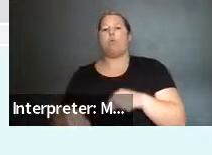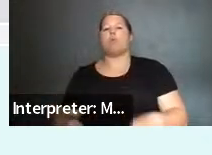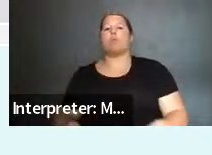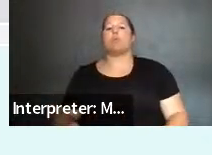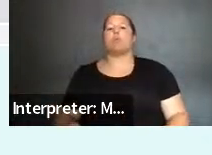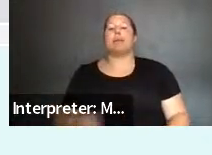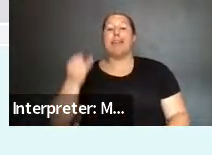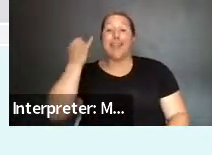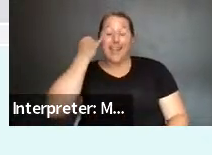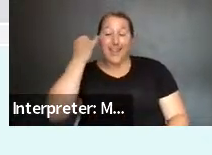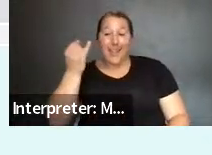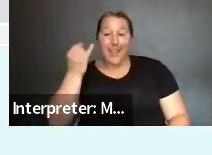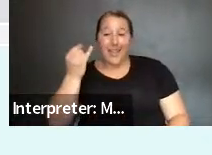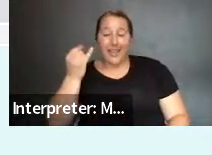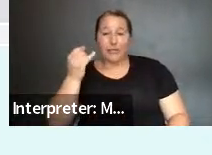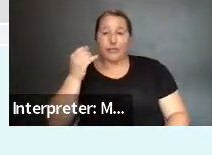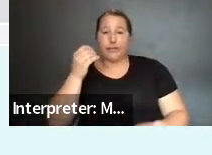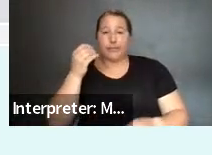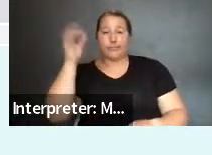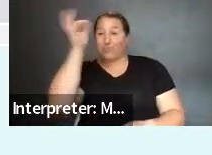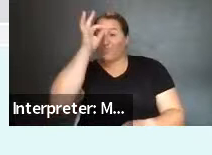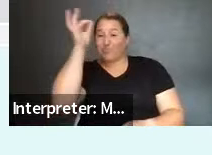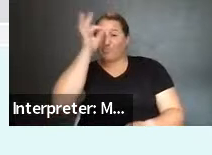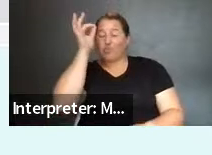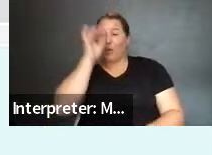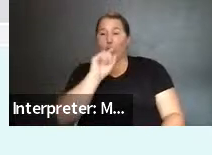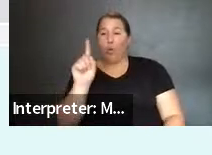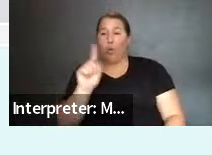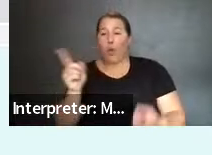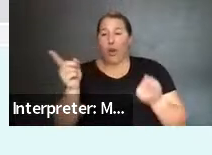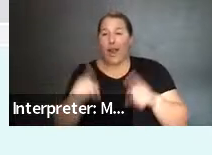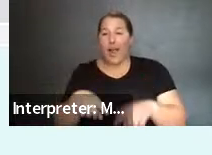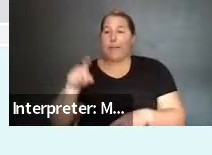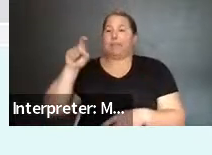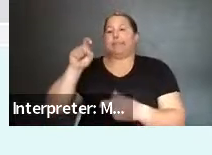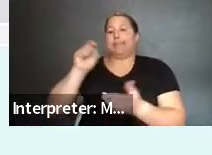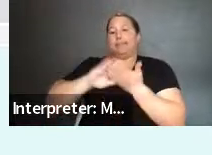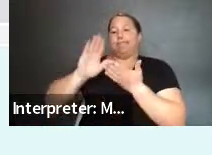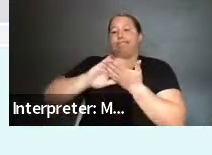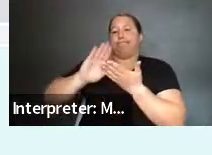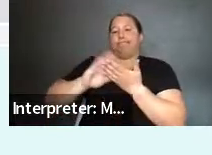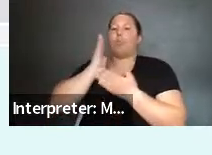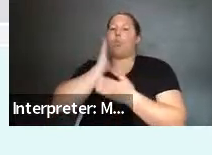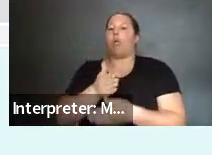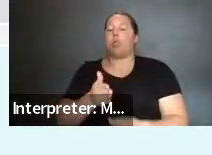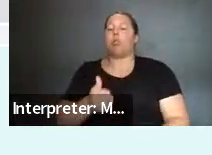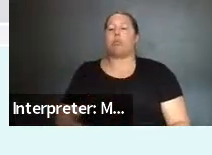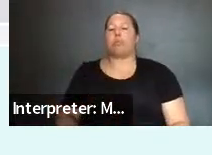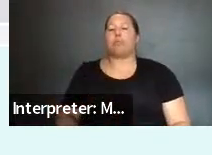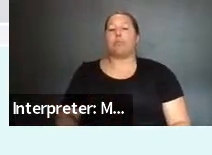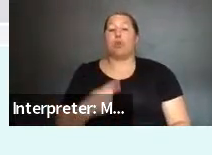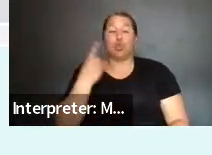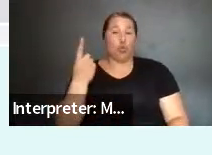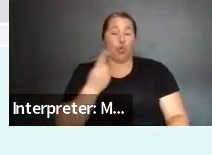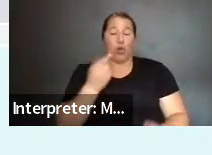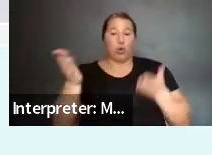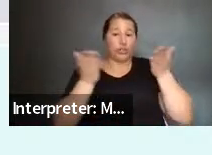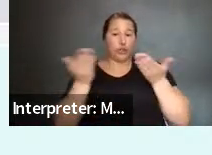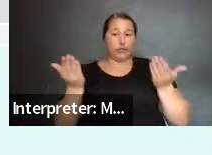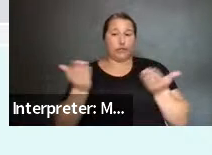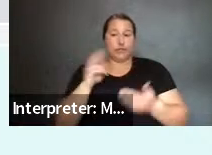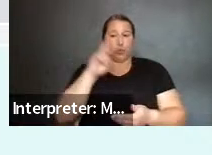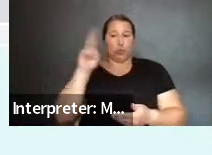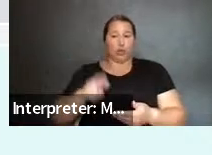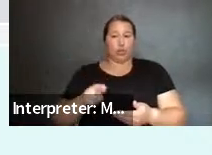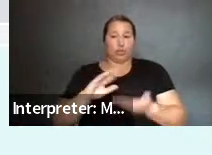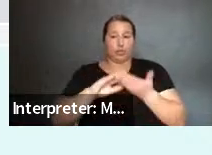to make sure we're tracking the right zip codes. As I mentioned previously, we only service in the city of Rochester. And